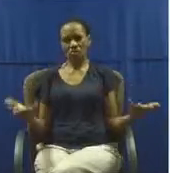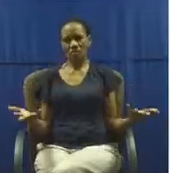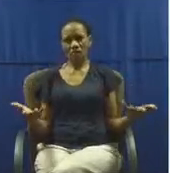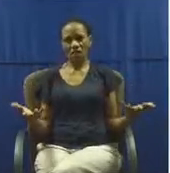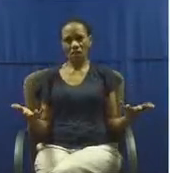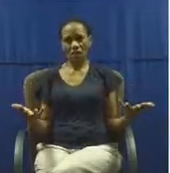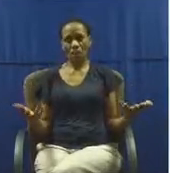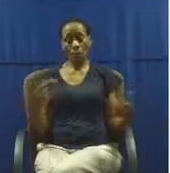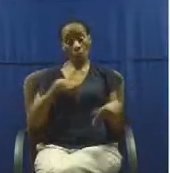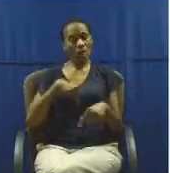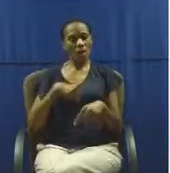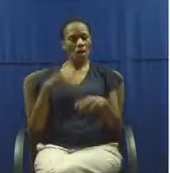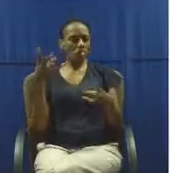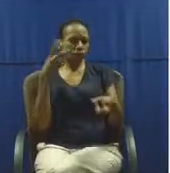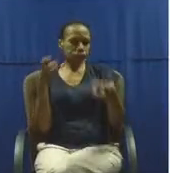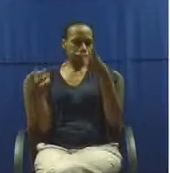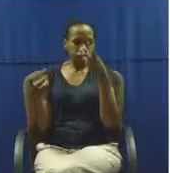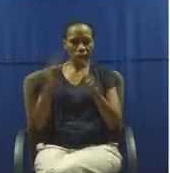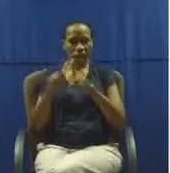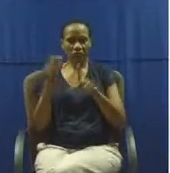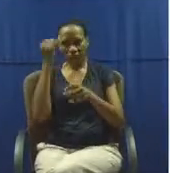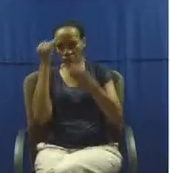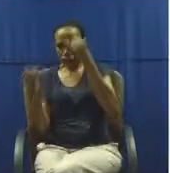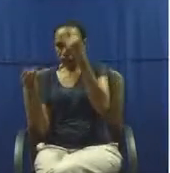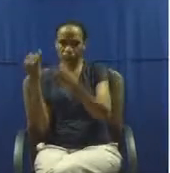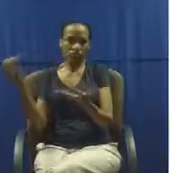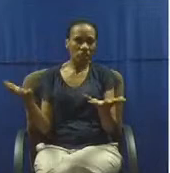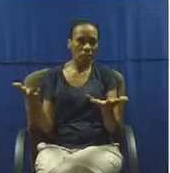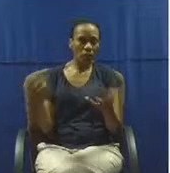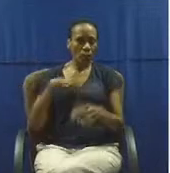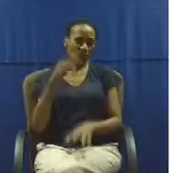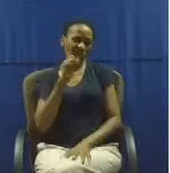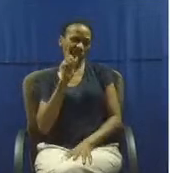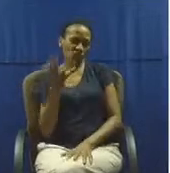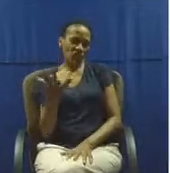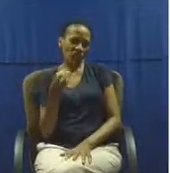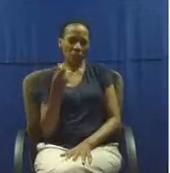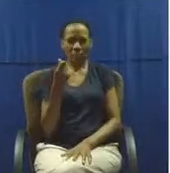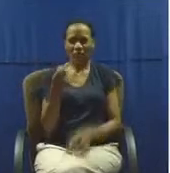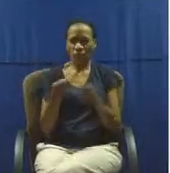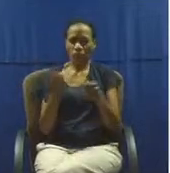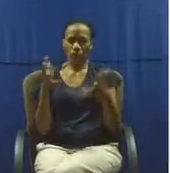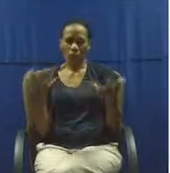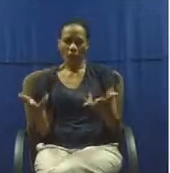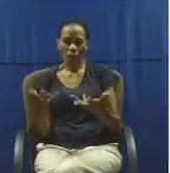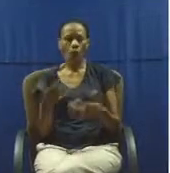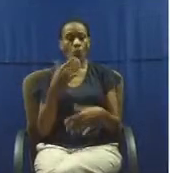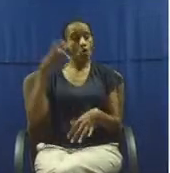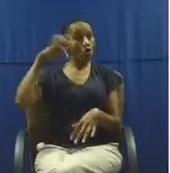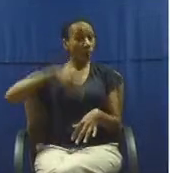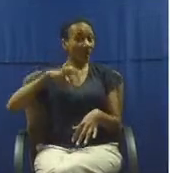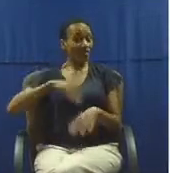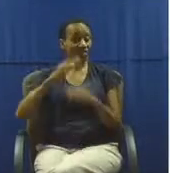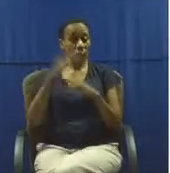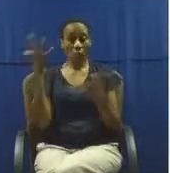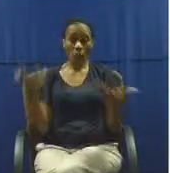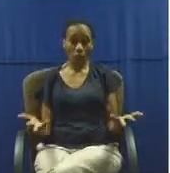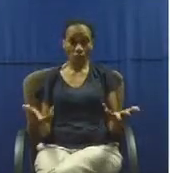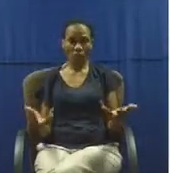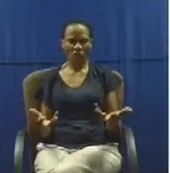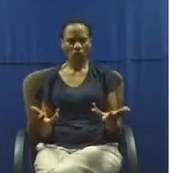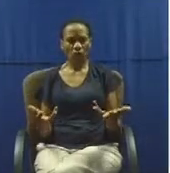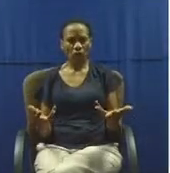giving consideration to look at the cost and the benefit of precisely that type of